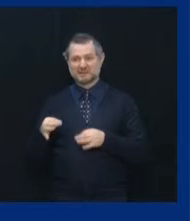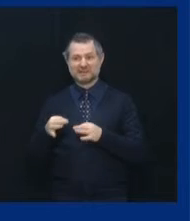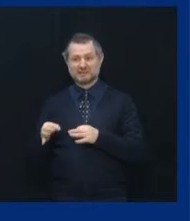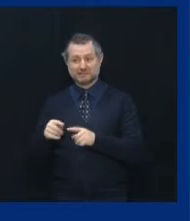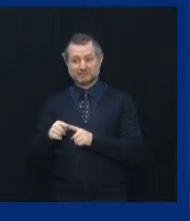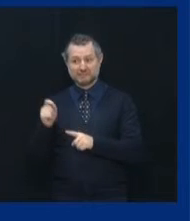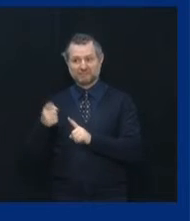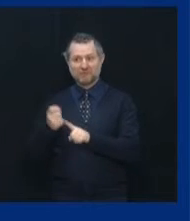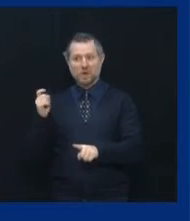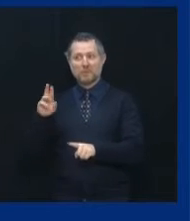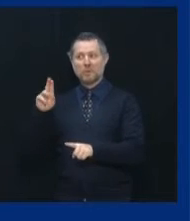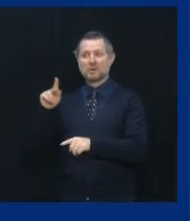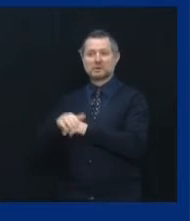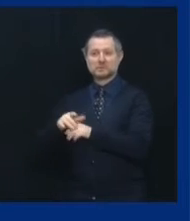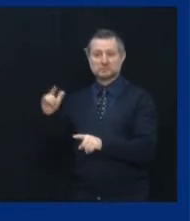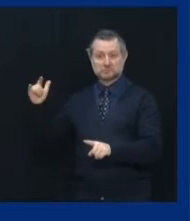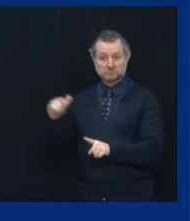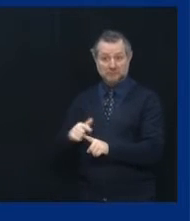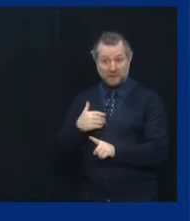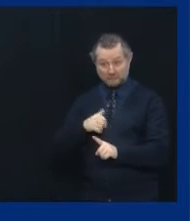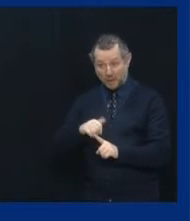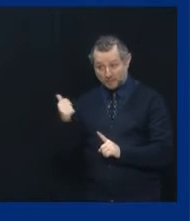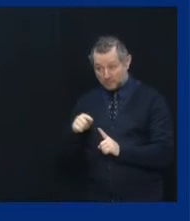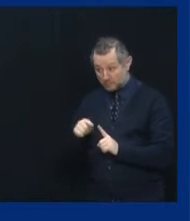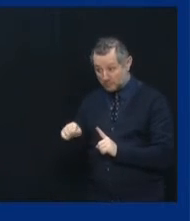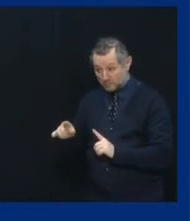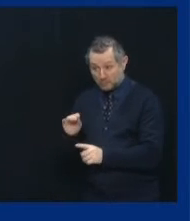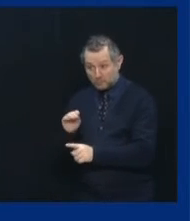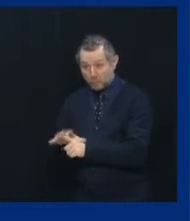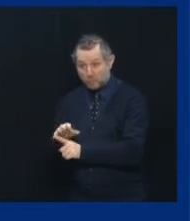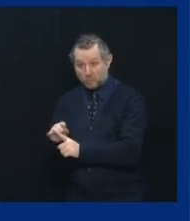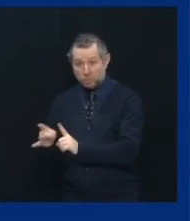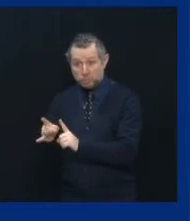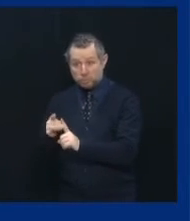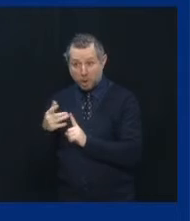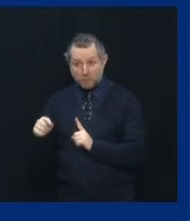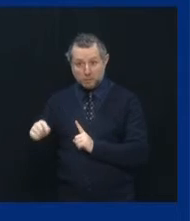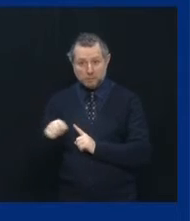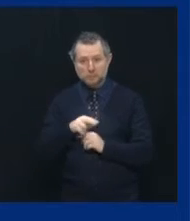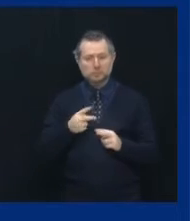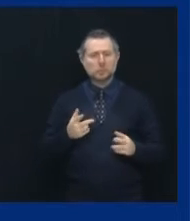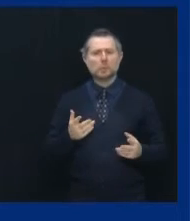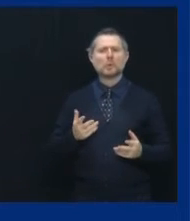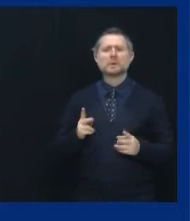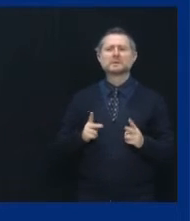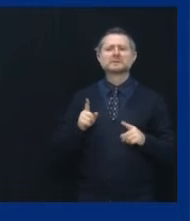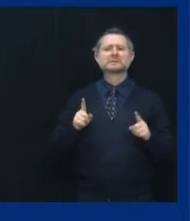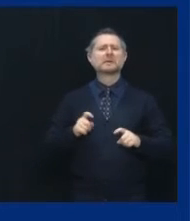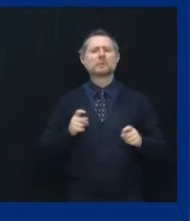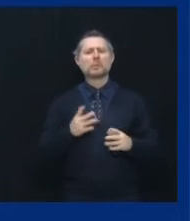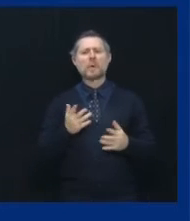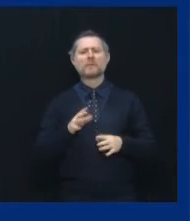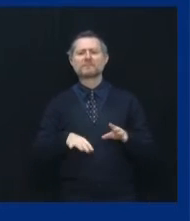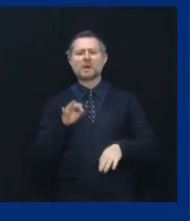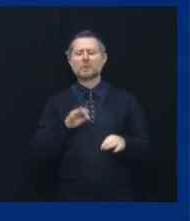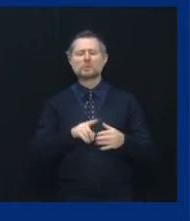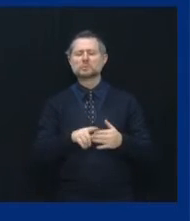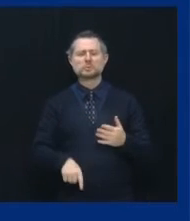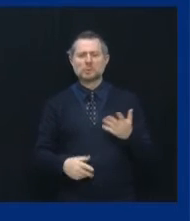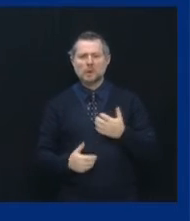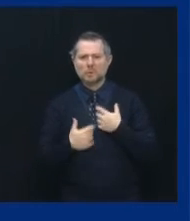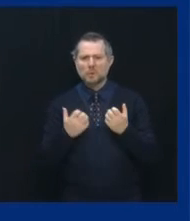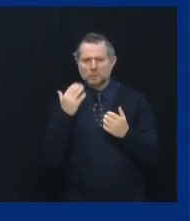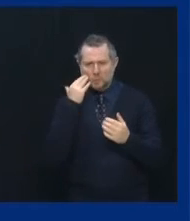more New Yorkers infected with this variant? What are the findings of your test and trace program? Okay. The